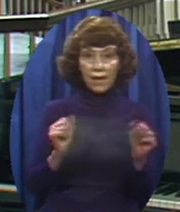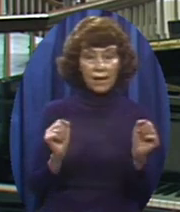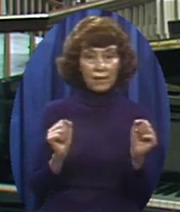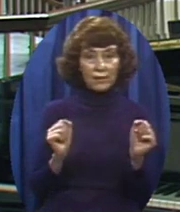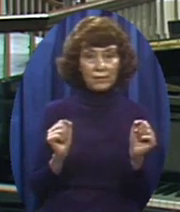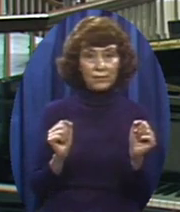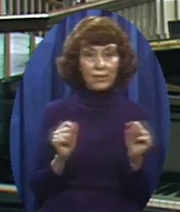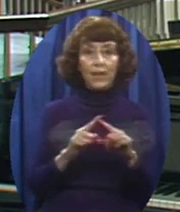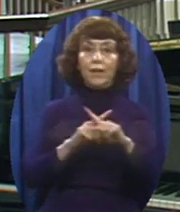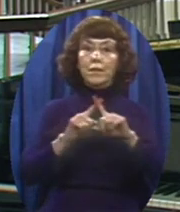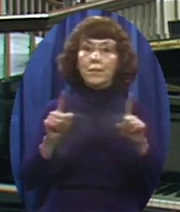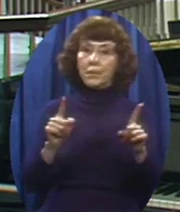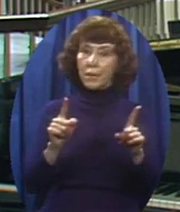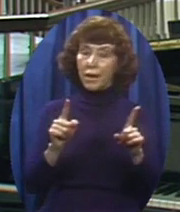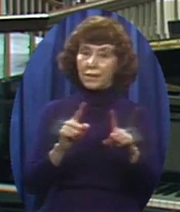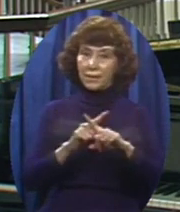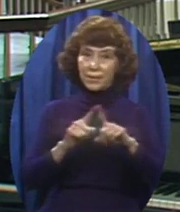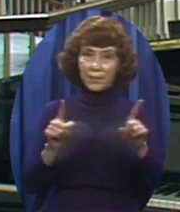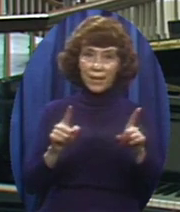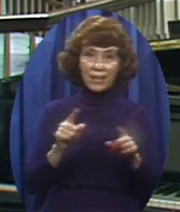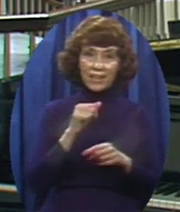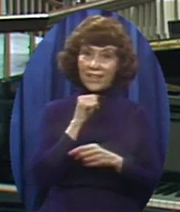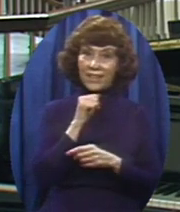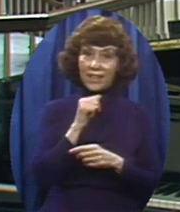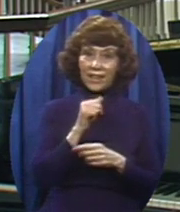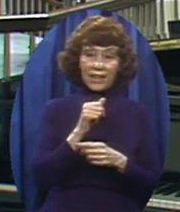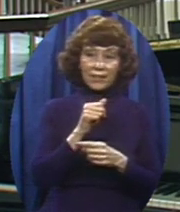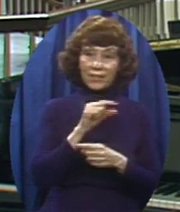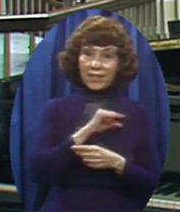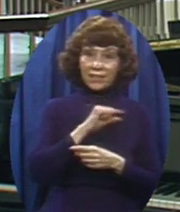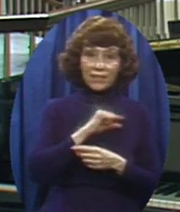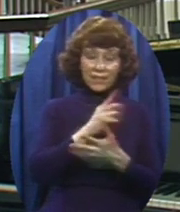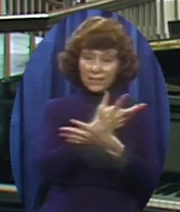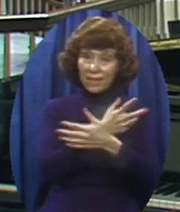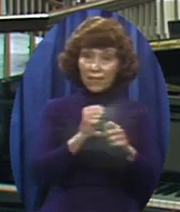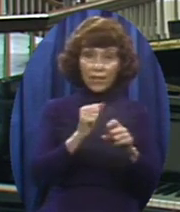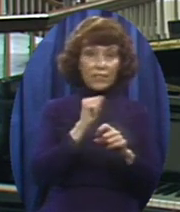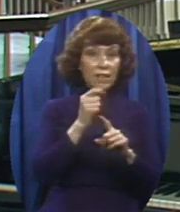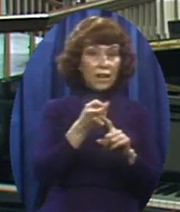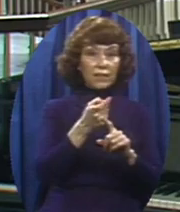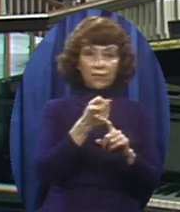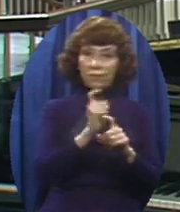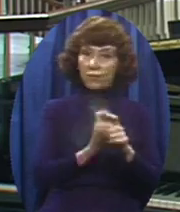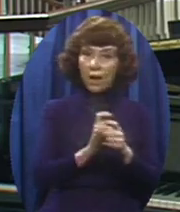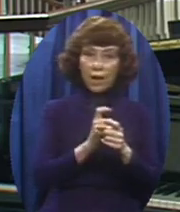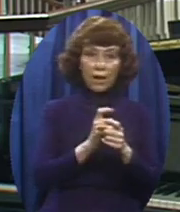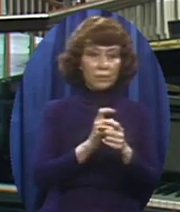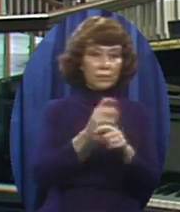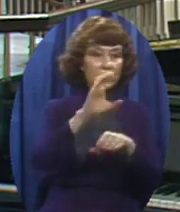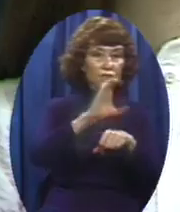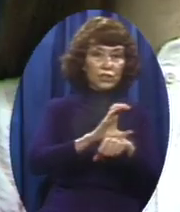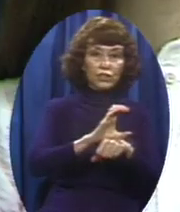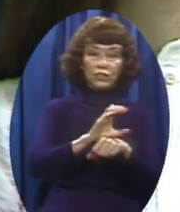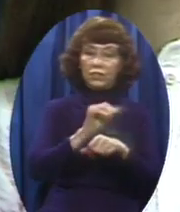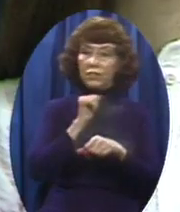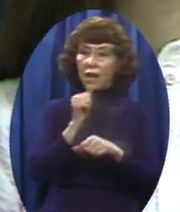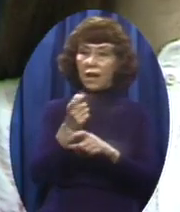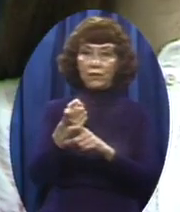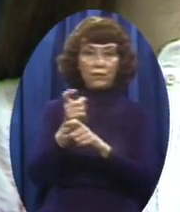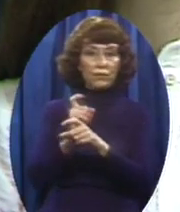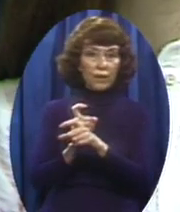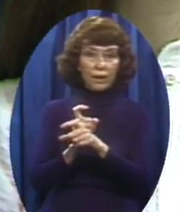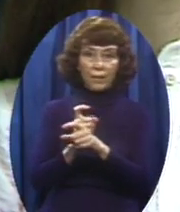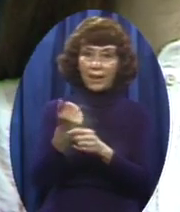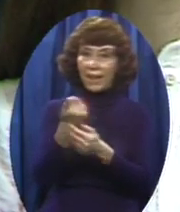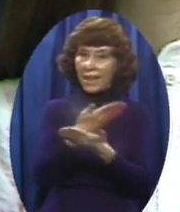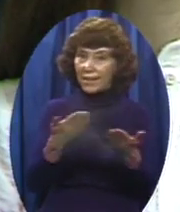church. It's not of the baptistry. It's not of logic. It is not of eloquence. It's not of music. It's of the Lord. Now, while